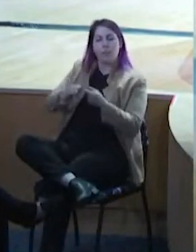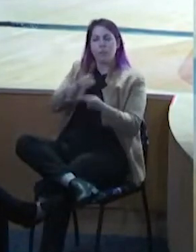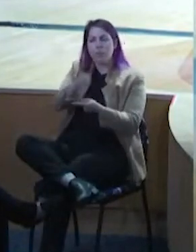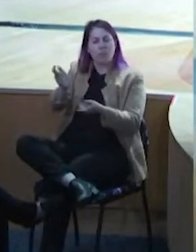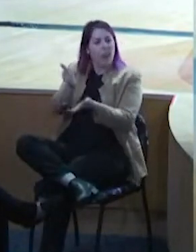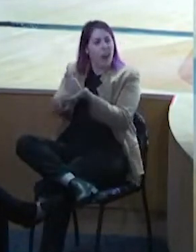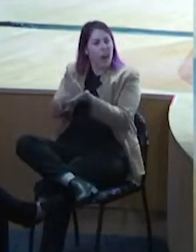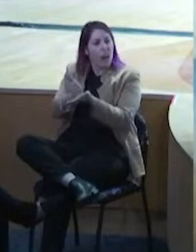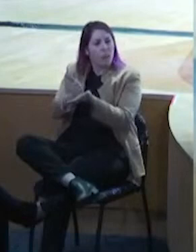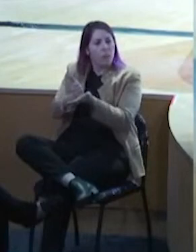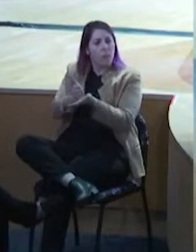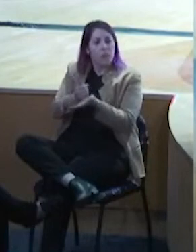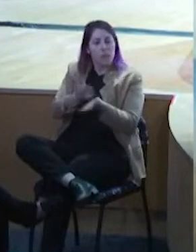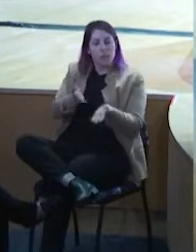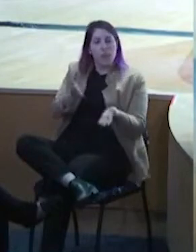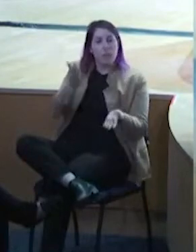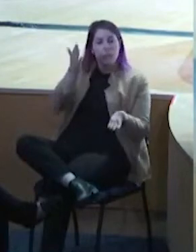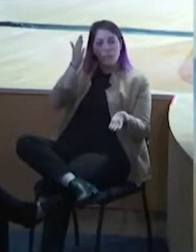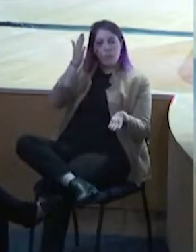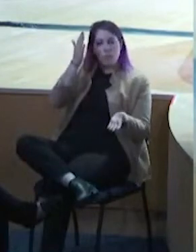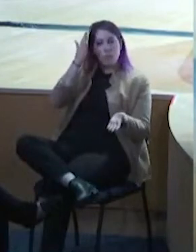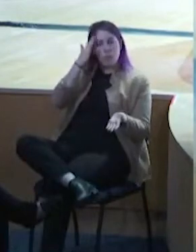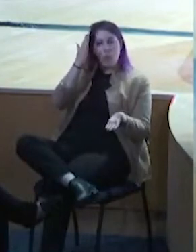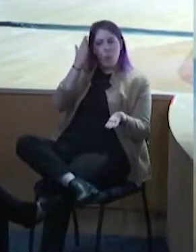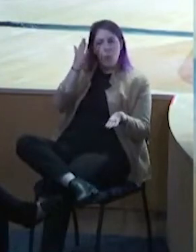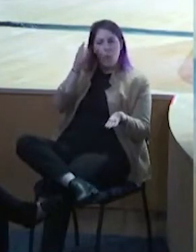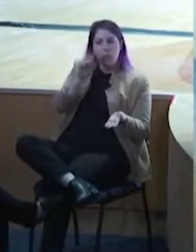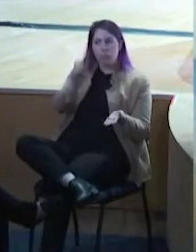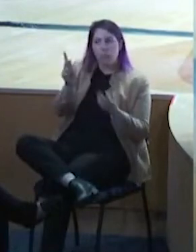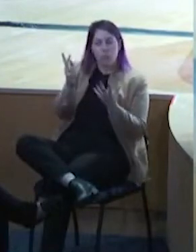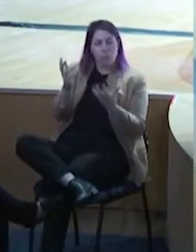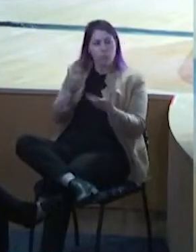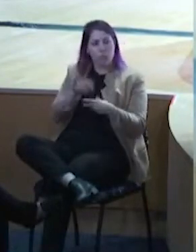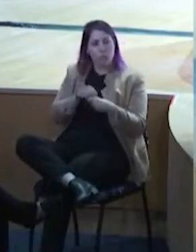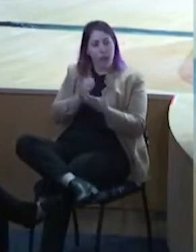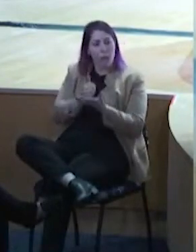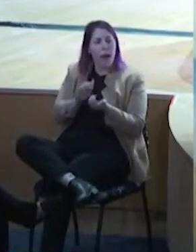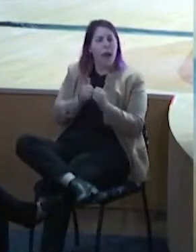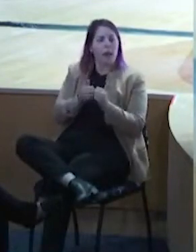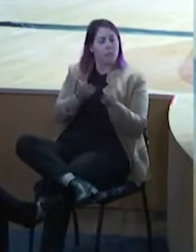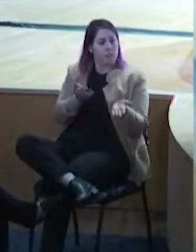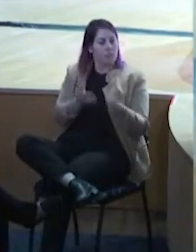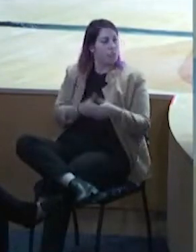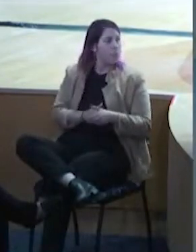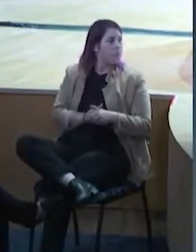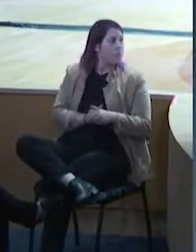to action, what is something that people could do? So Reyna, we'll start with you.